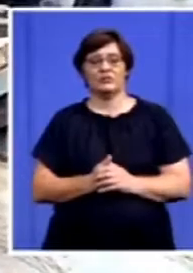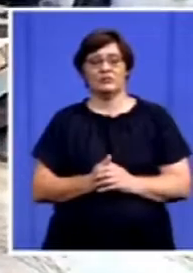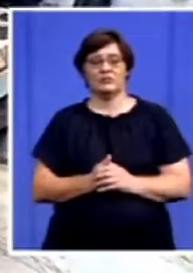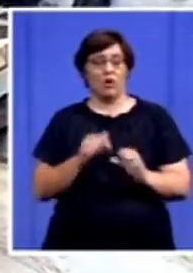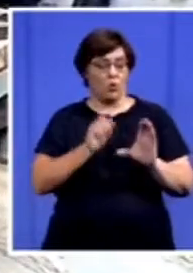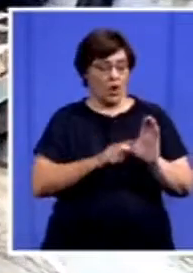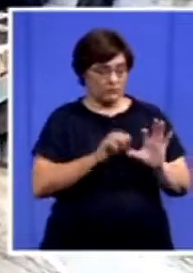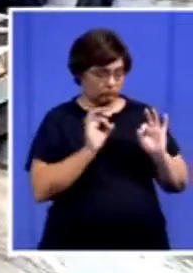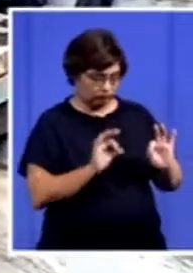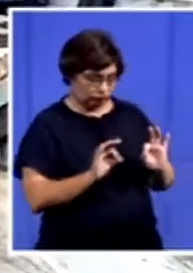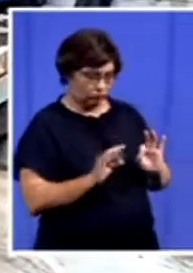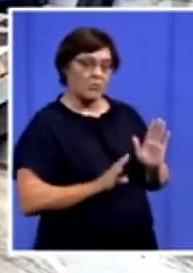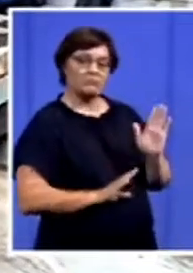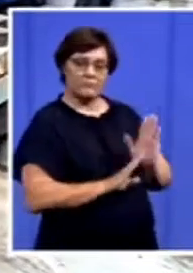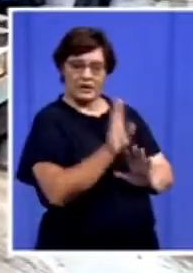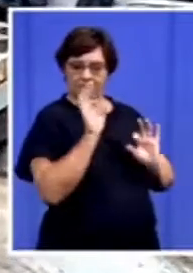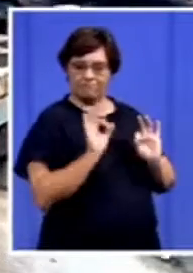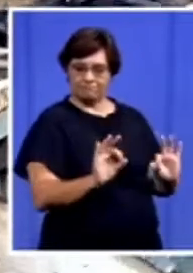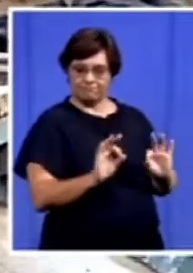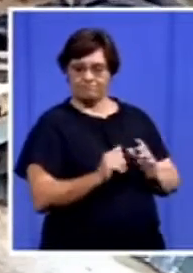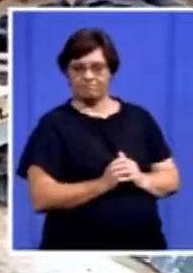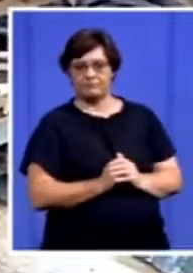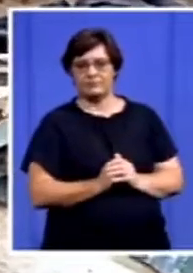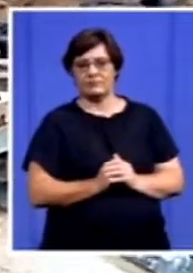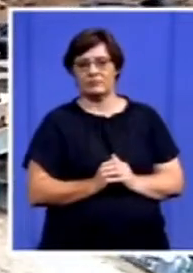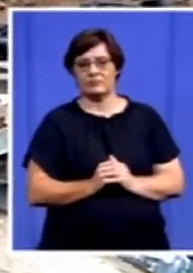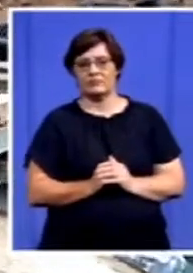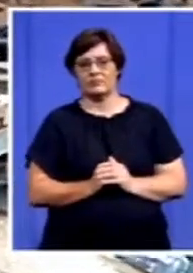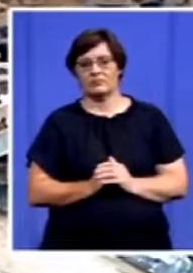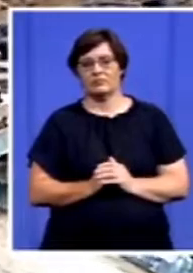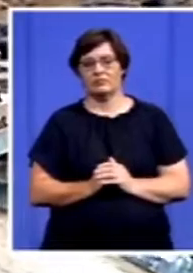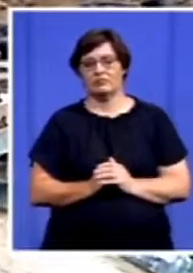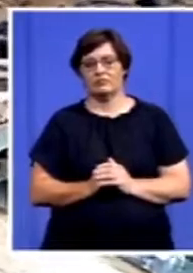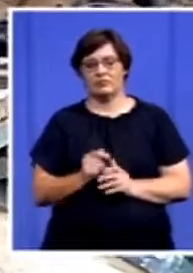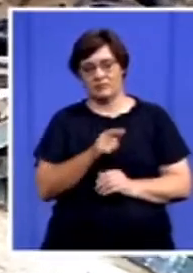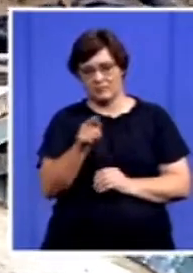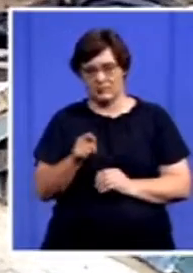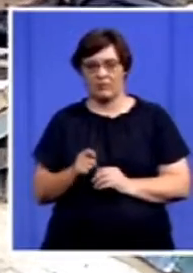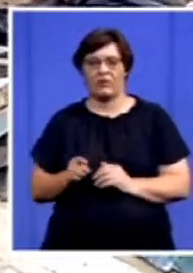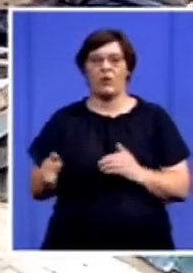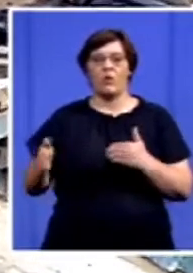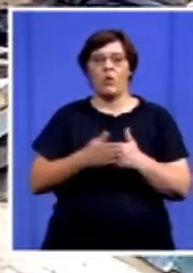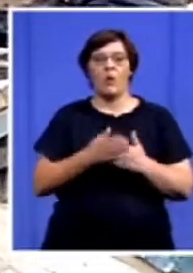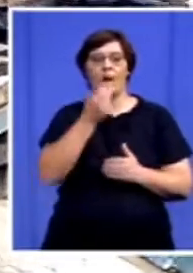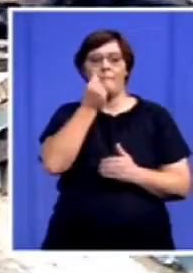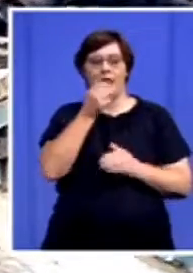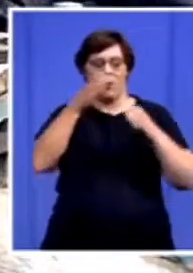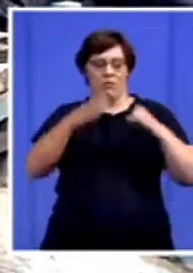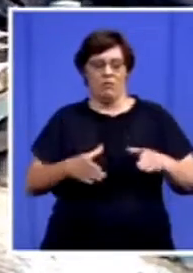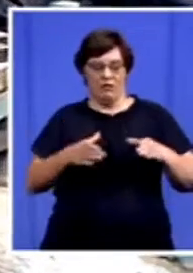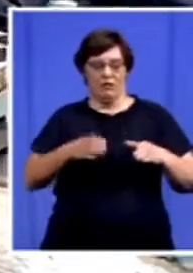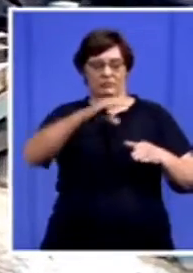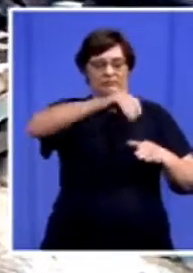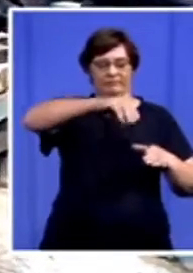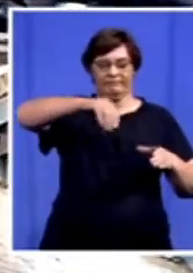quality assurance. Hence, you are seeing them closing the manhole so that then we can charge